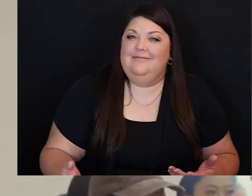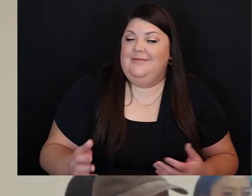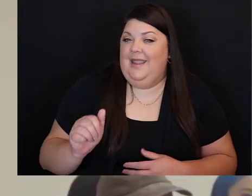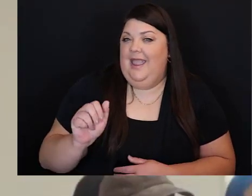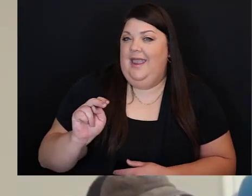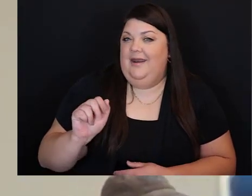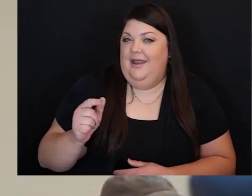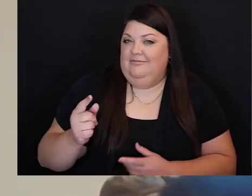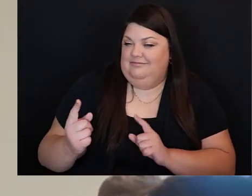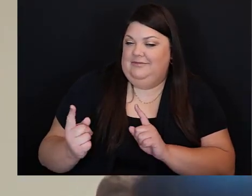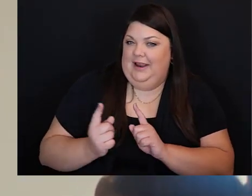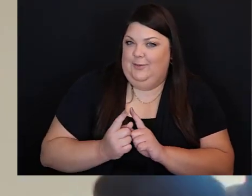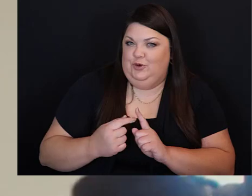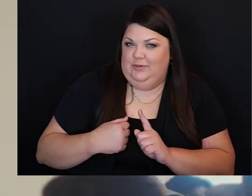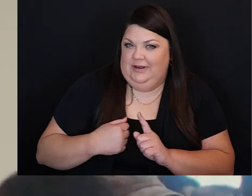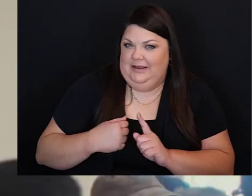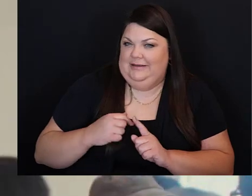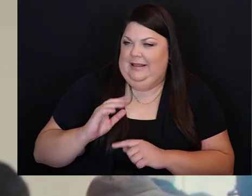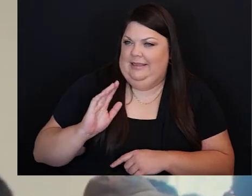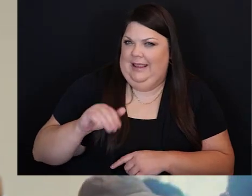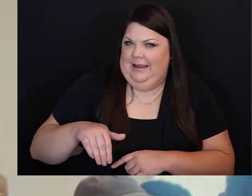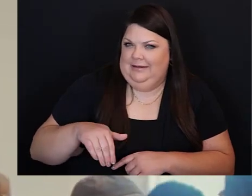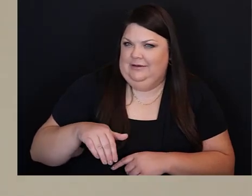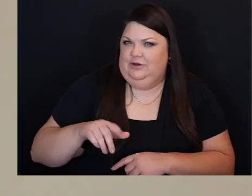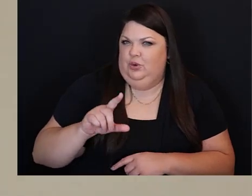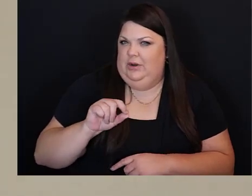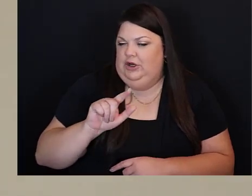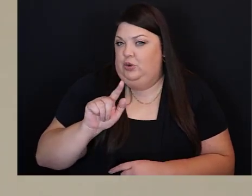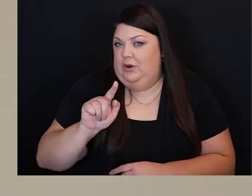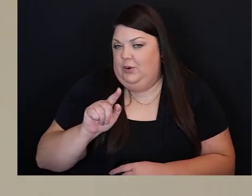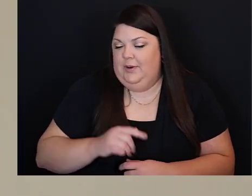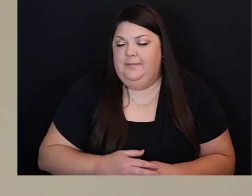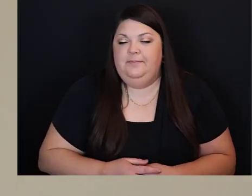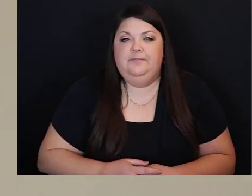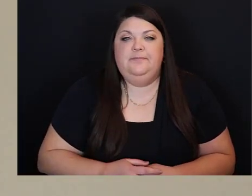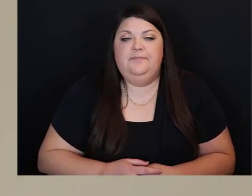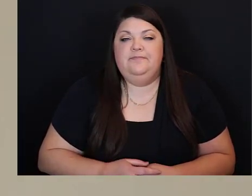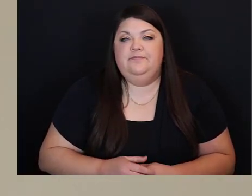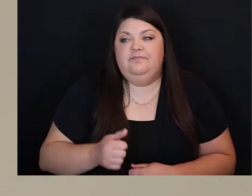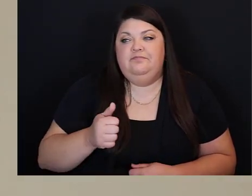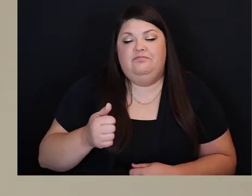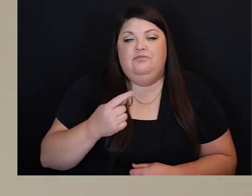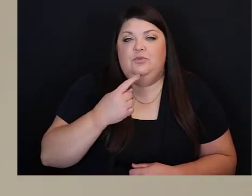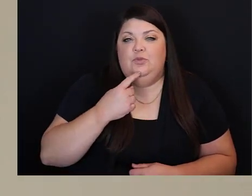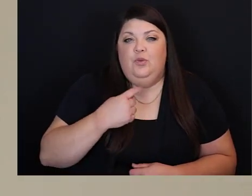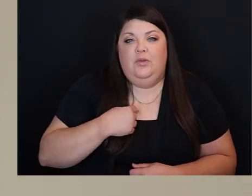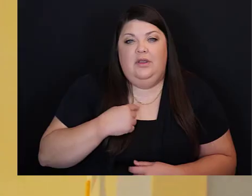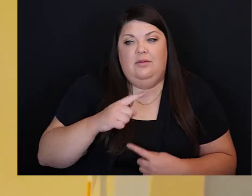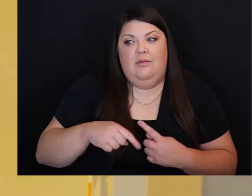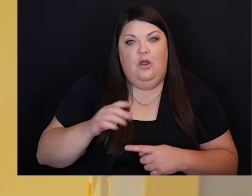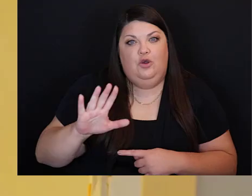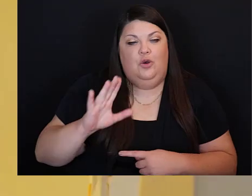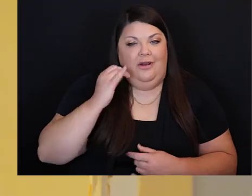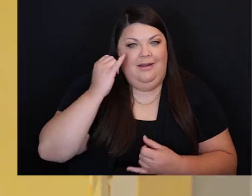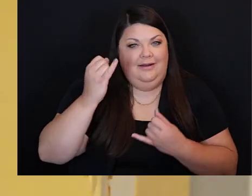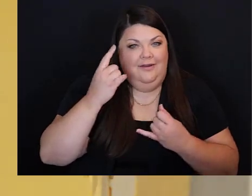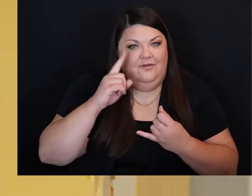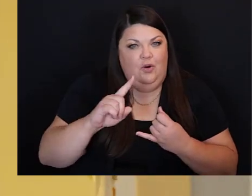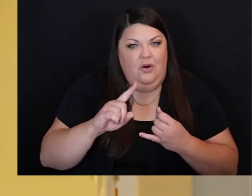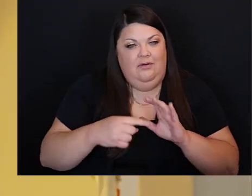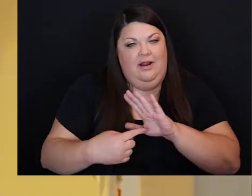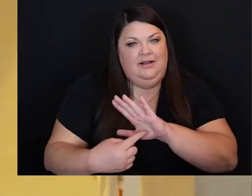So Anna came to me in late 2021 and told me about your idea for